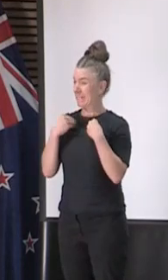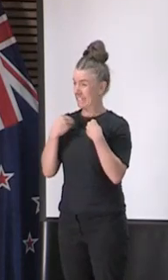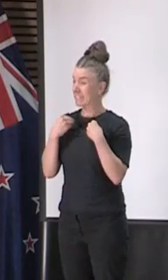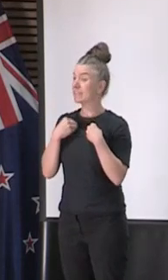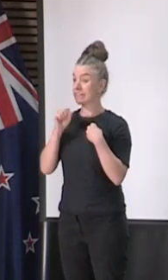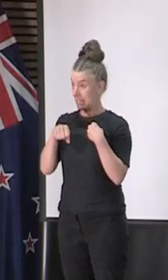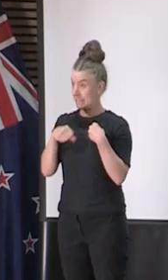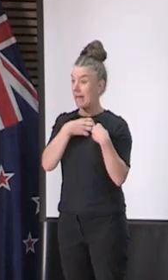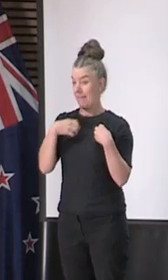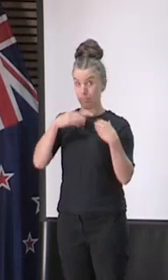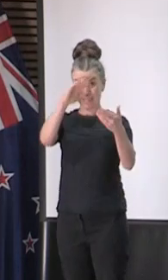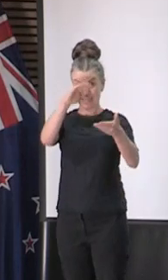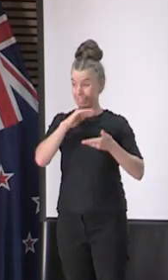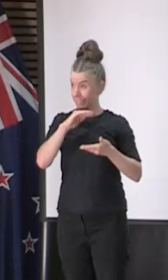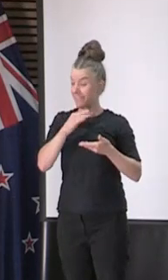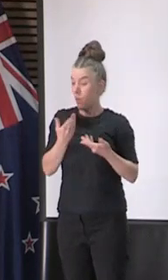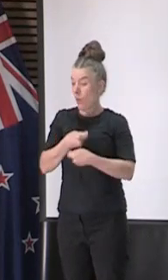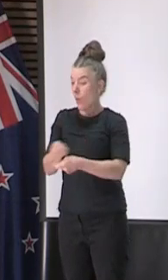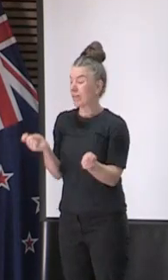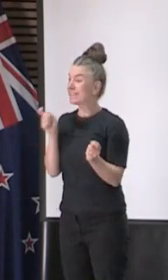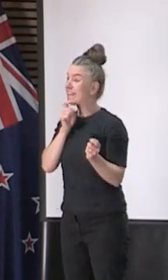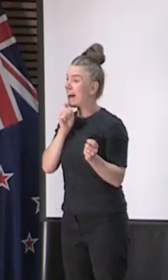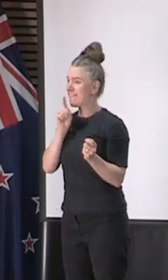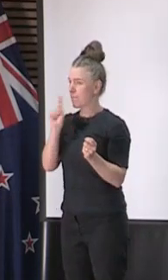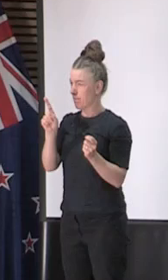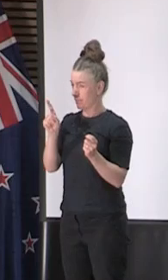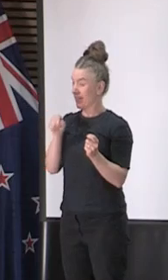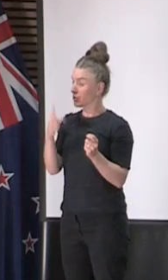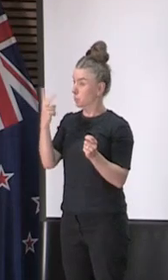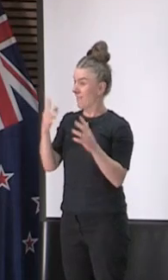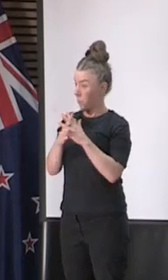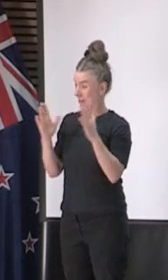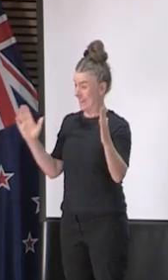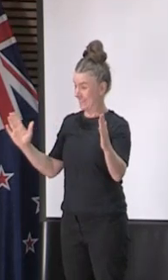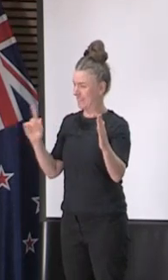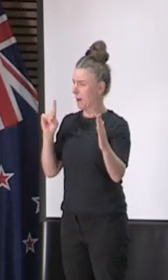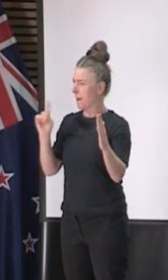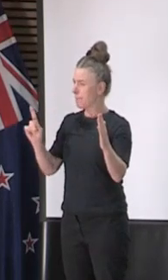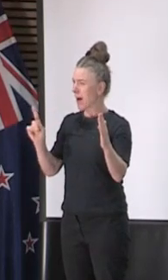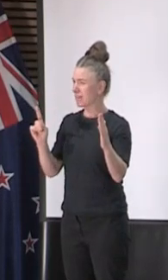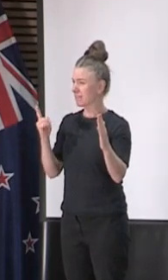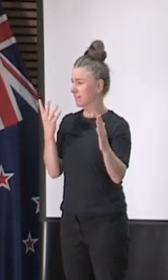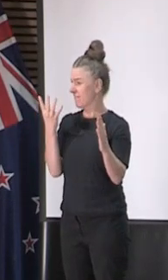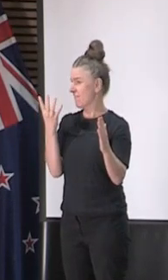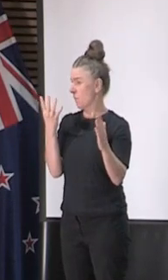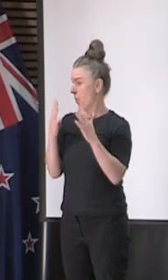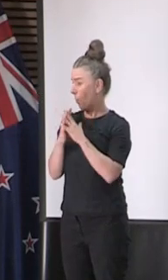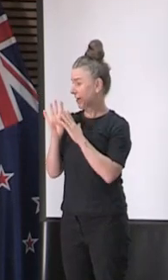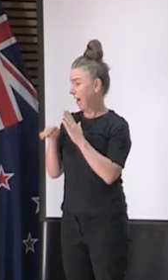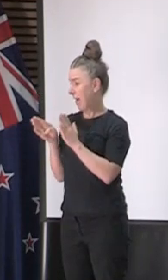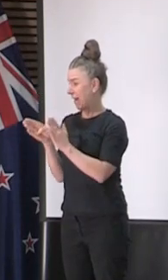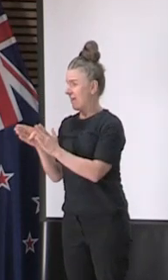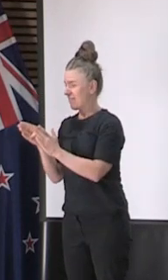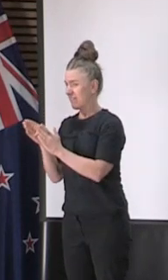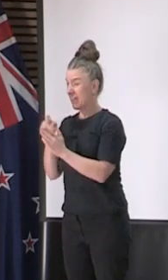periods? Again, this runs through till beginning June. It was a 12-week payment and it's only, of course, running out on the 9th of June for those